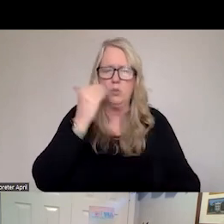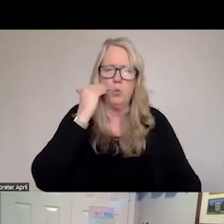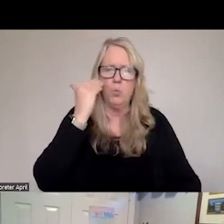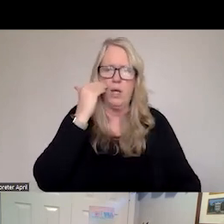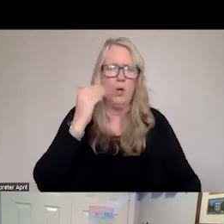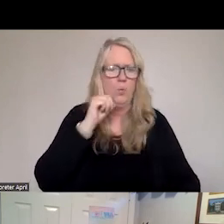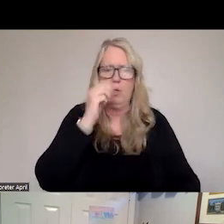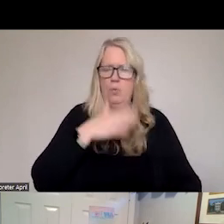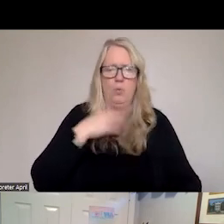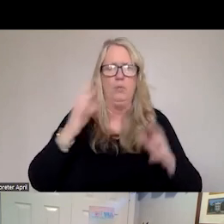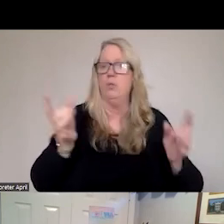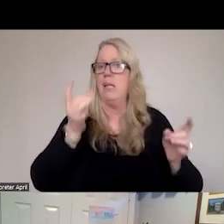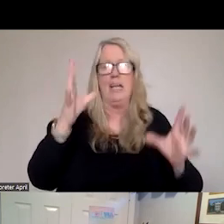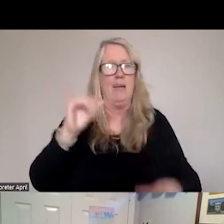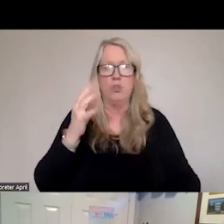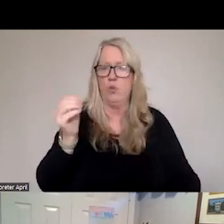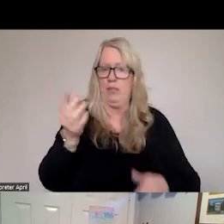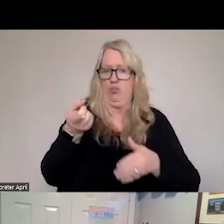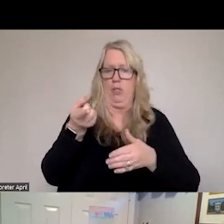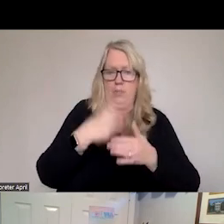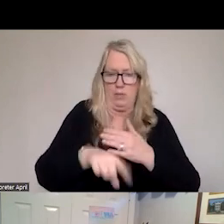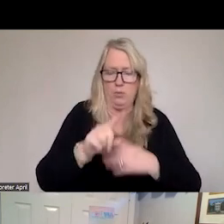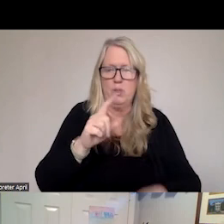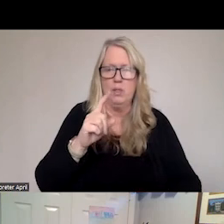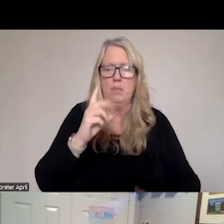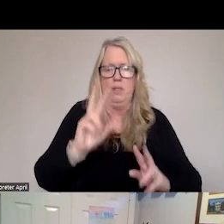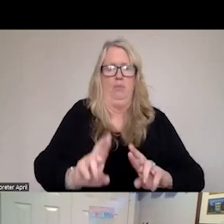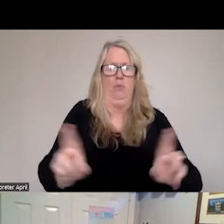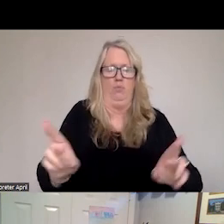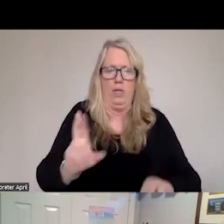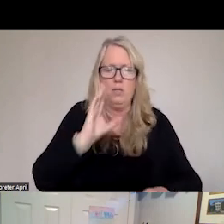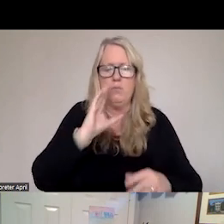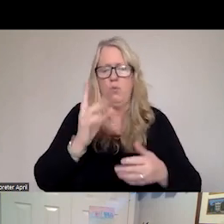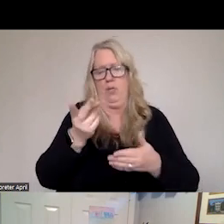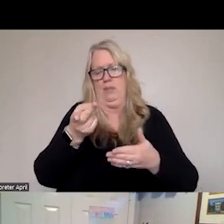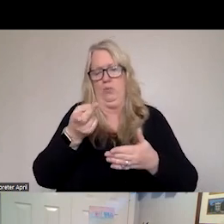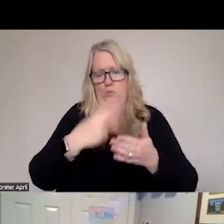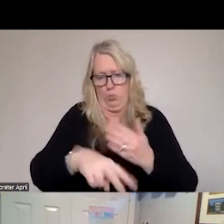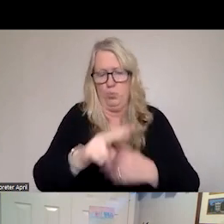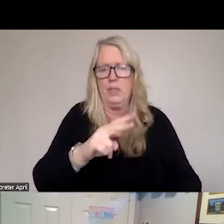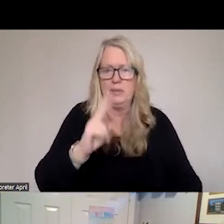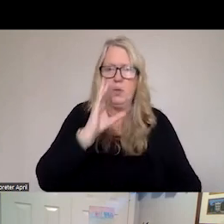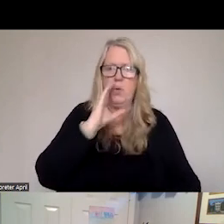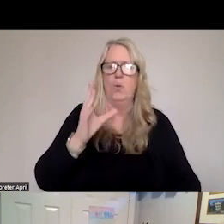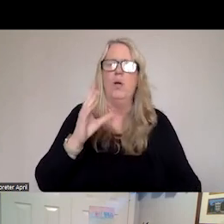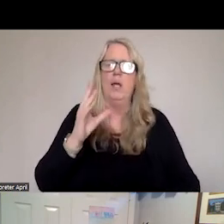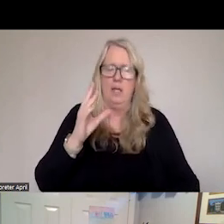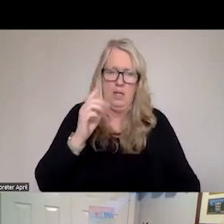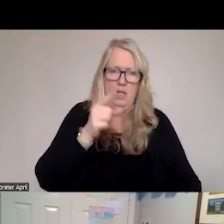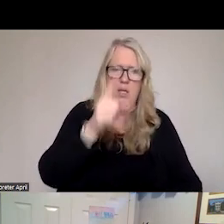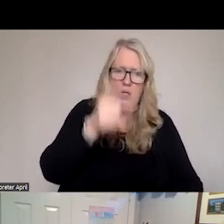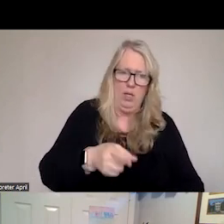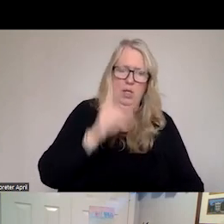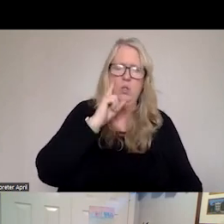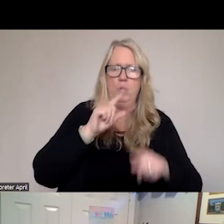have a crisis jam next week, but be on call for the following week, where we'll have Tansy McNulty doing a mobile